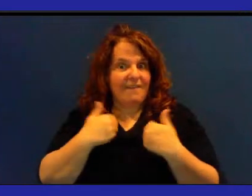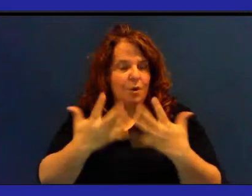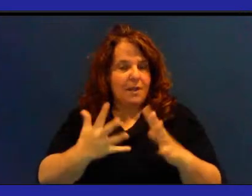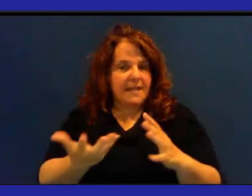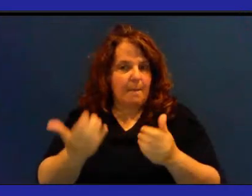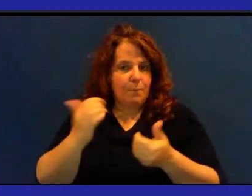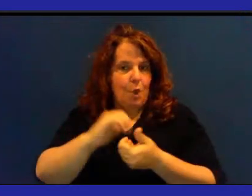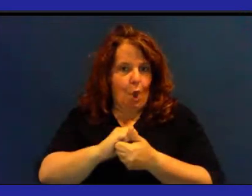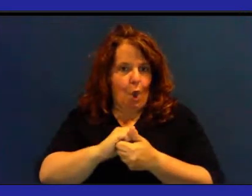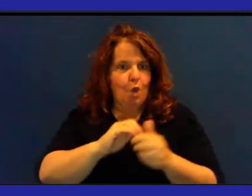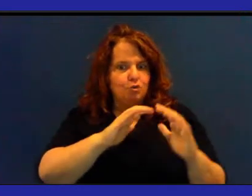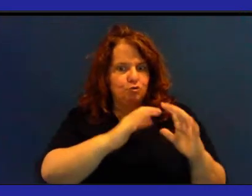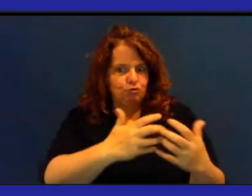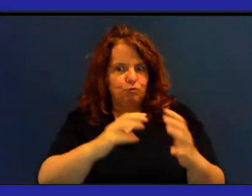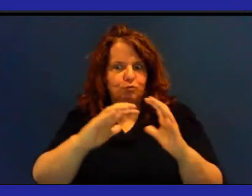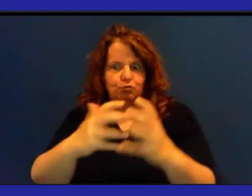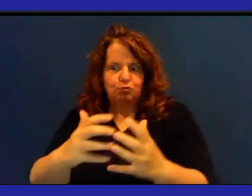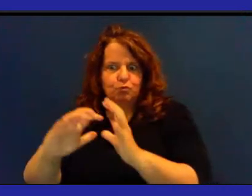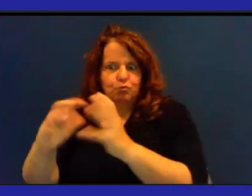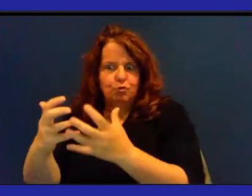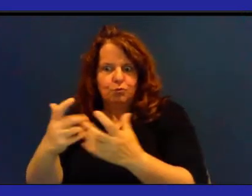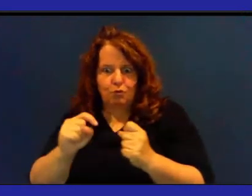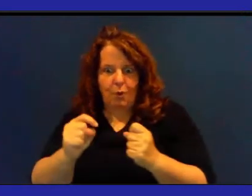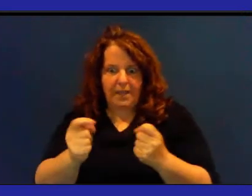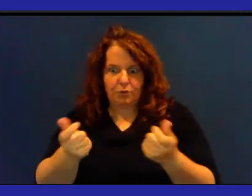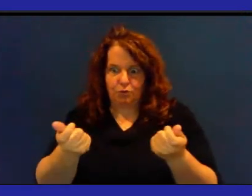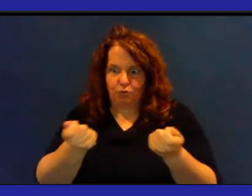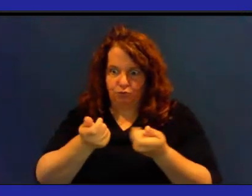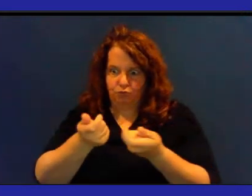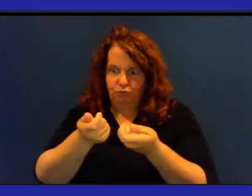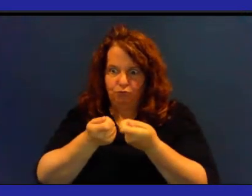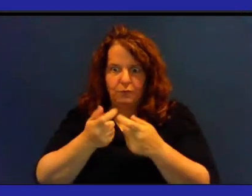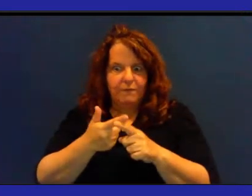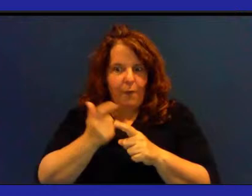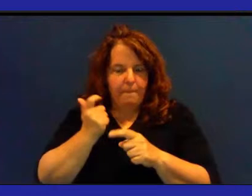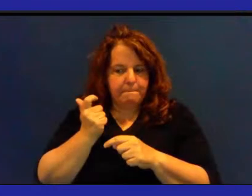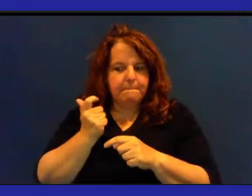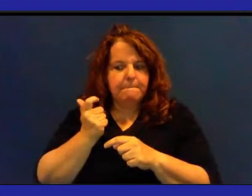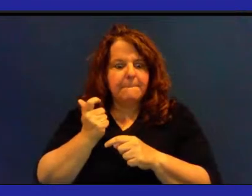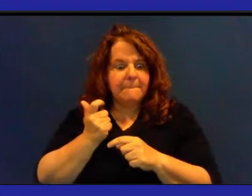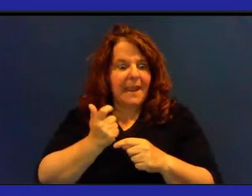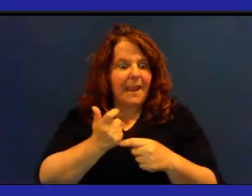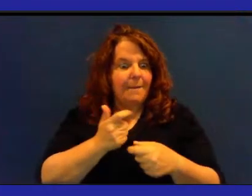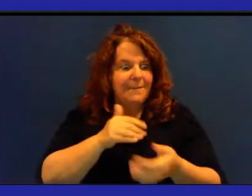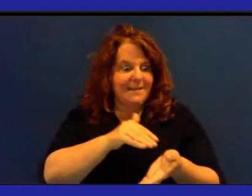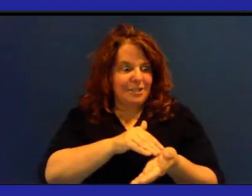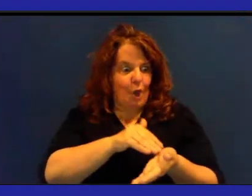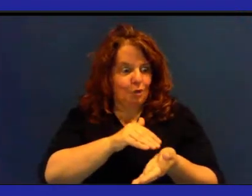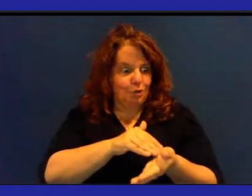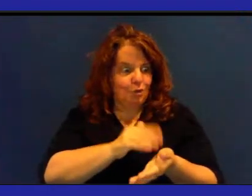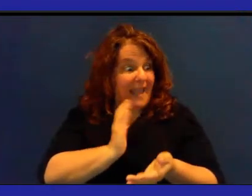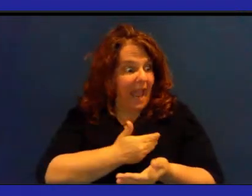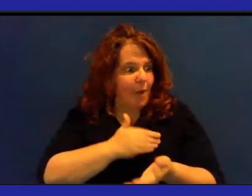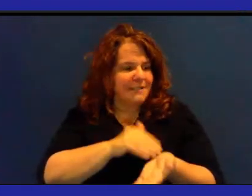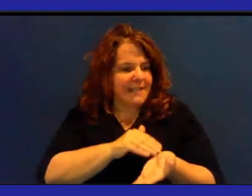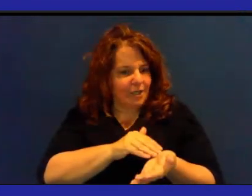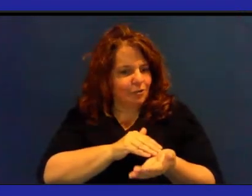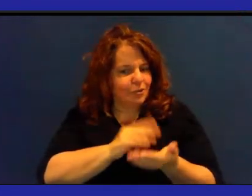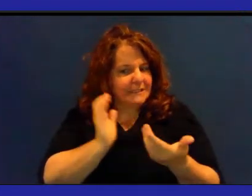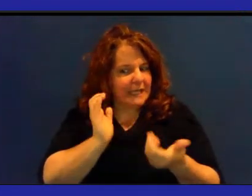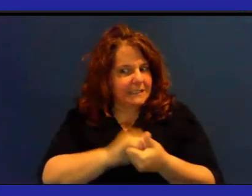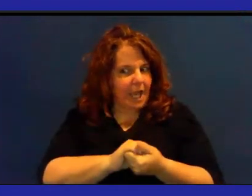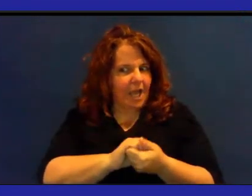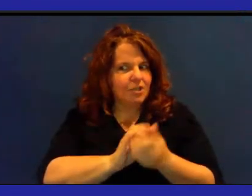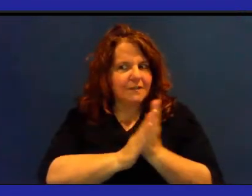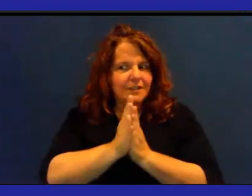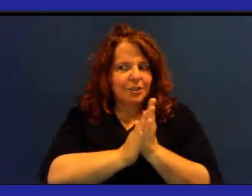different groups that we are trying to recruit from, to get them engaged, use them as a help, see if they're interested in